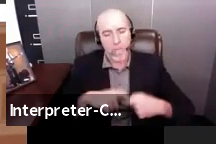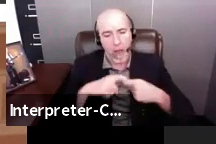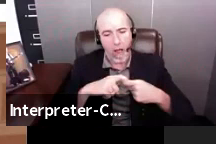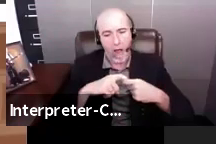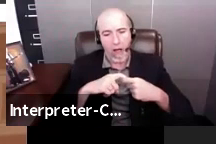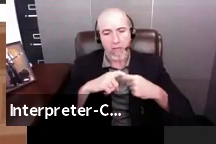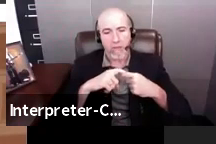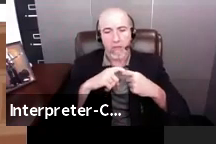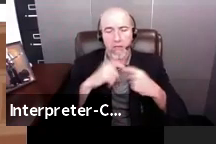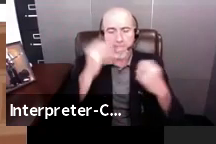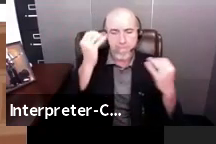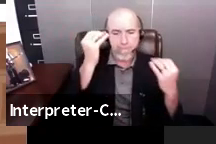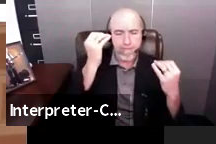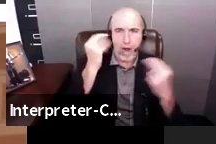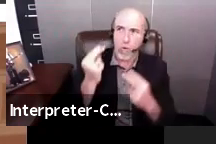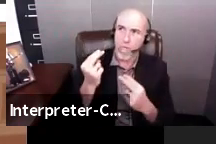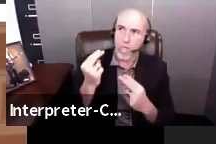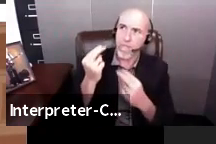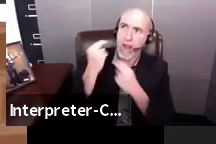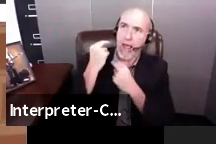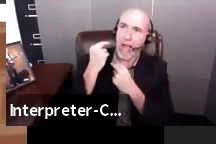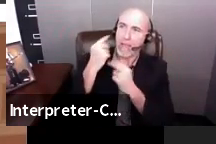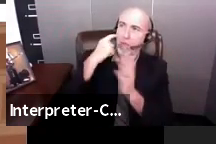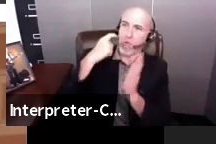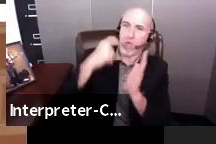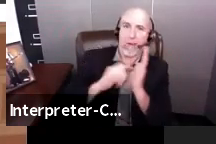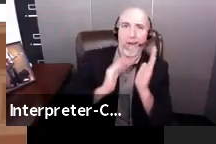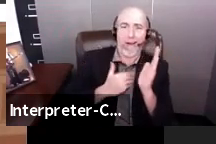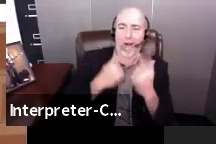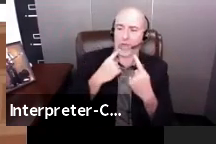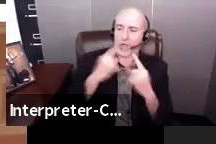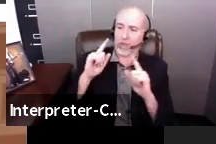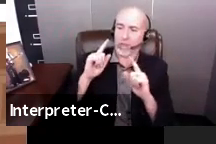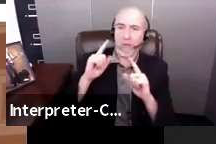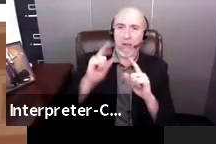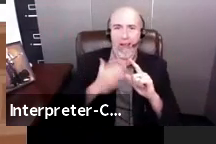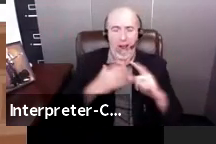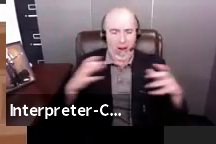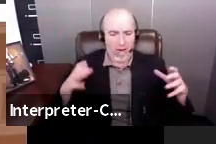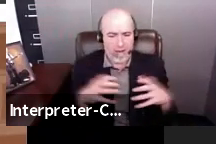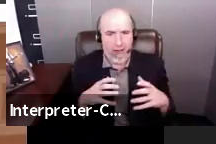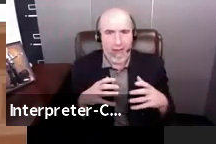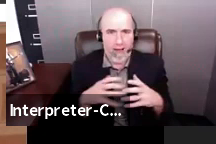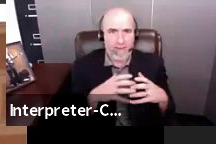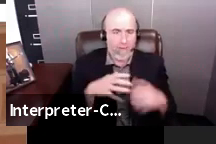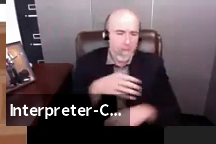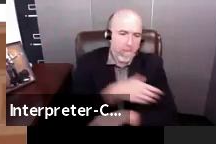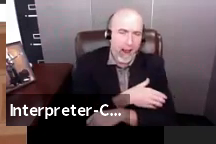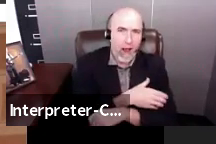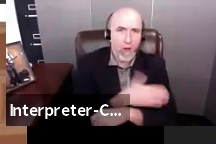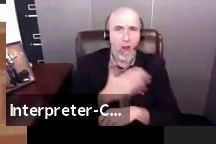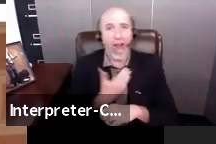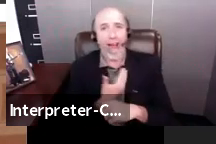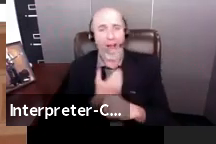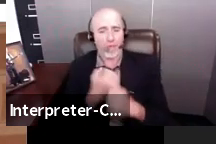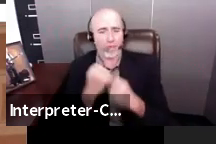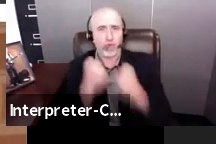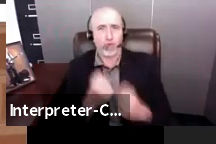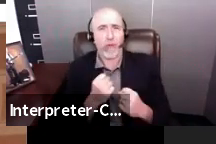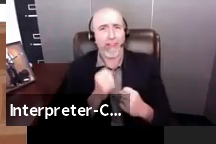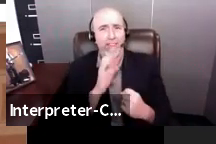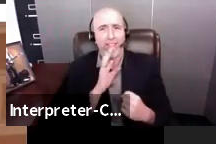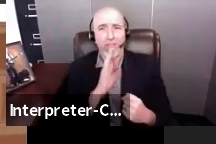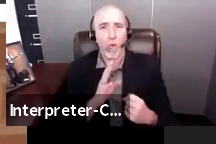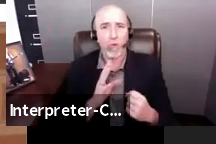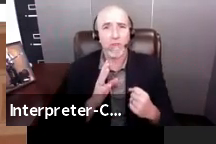recognize and reflect on our achievements, our collective power, the strength of our voice, let's also remember that